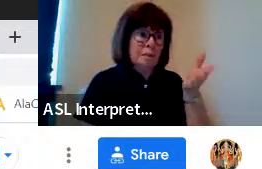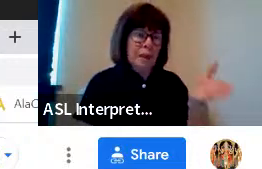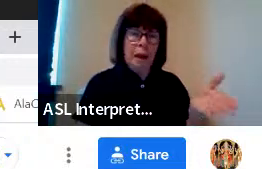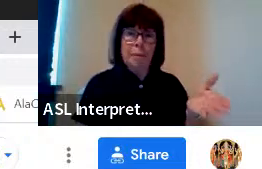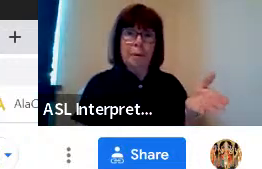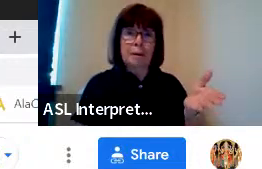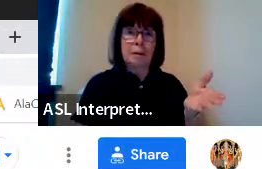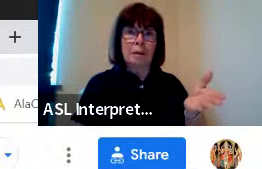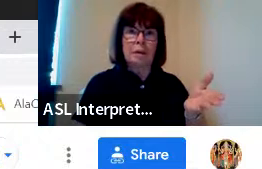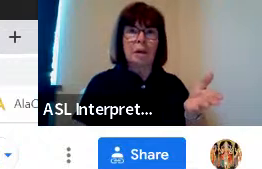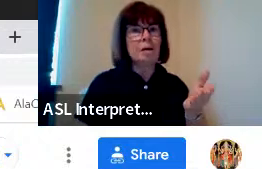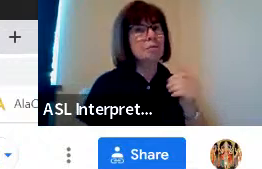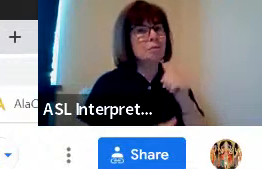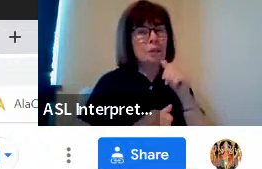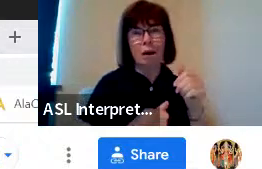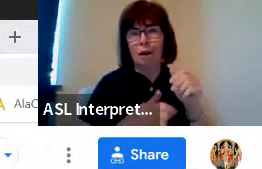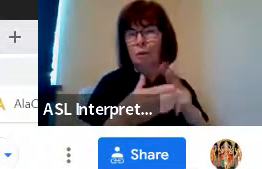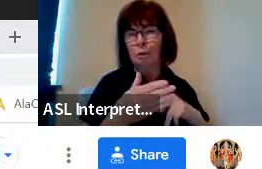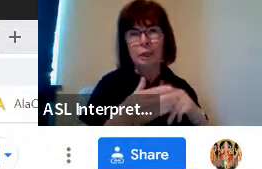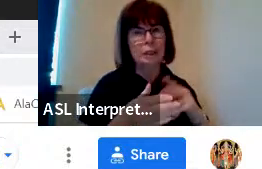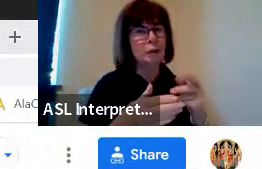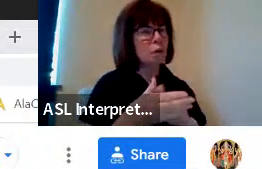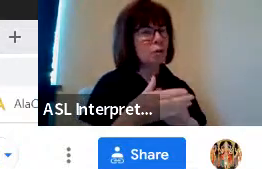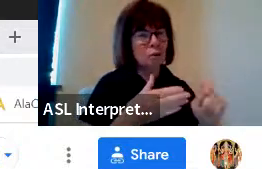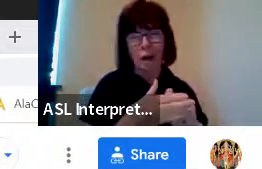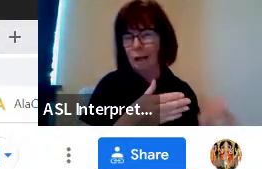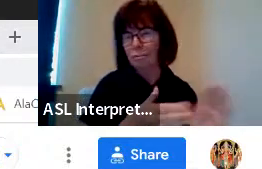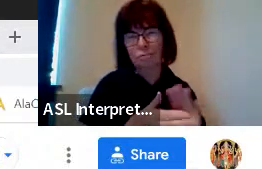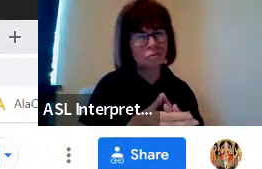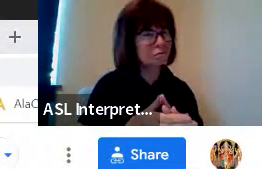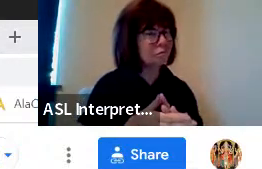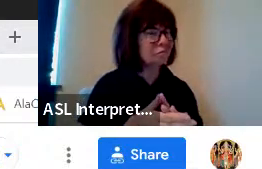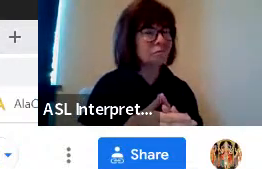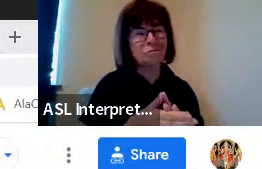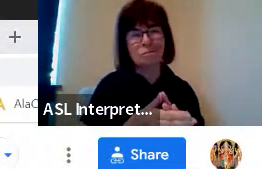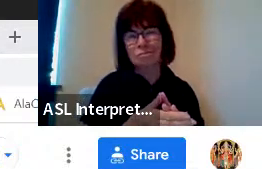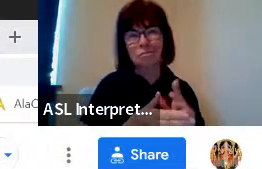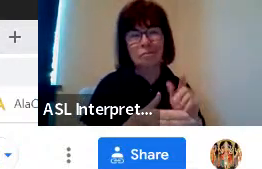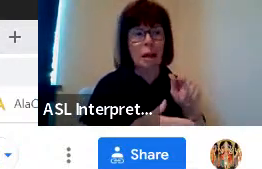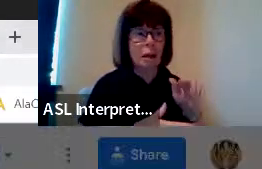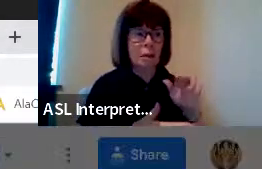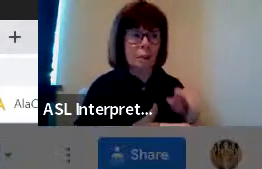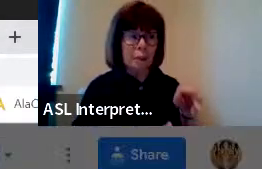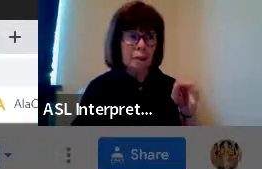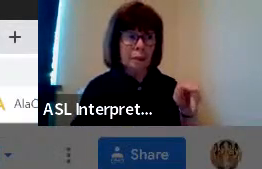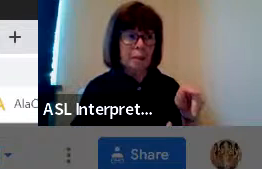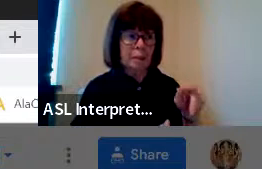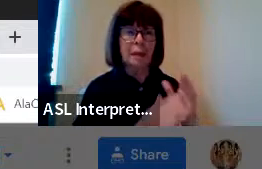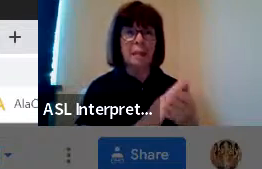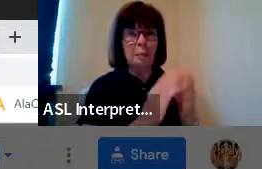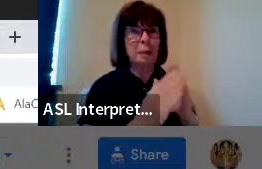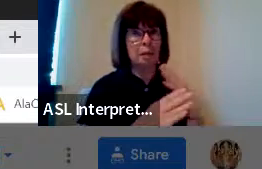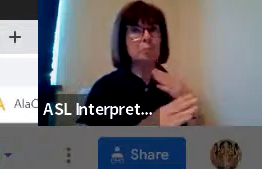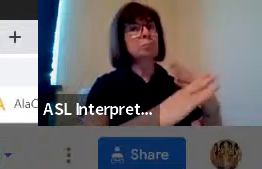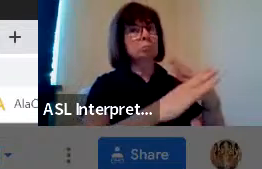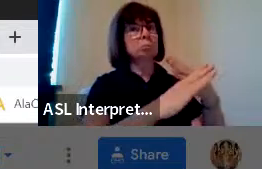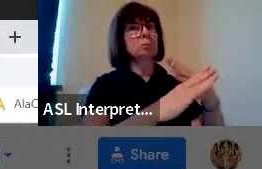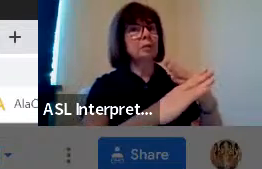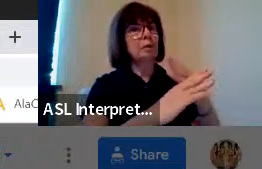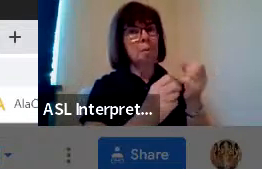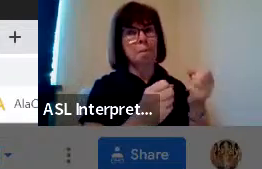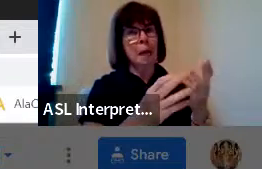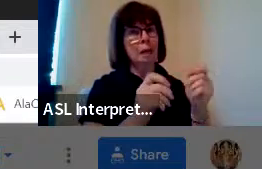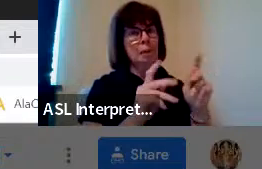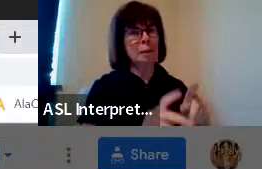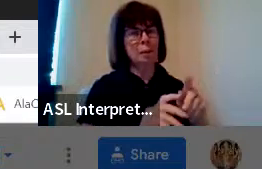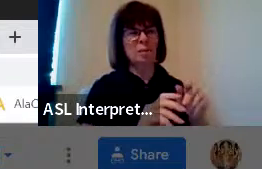lack of literacy and don't know how to read or write, and so that even becomes a huge barrier for many people to use